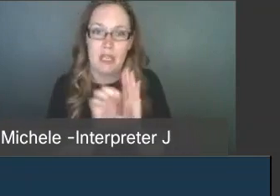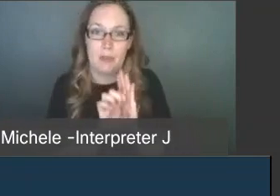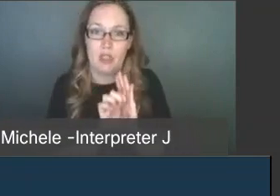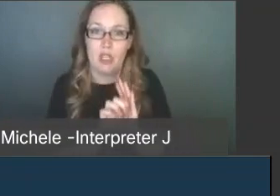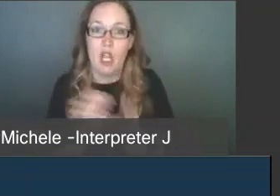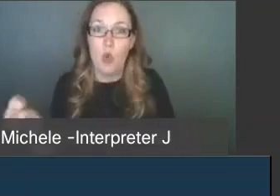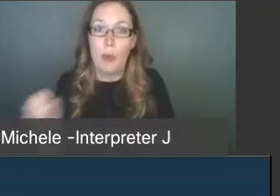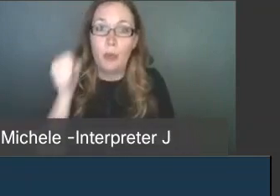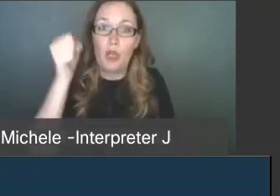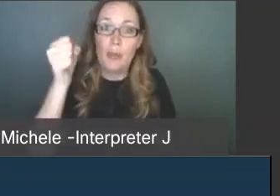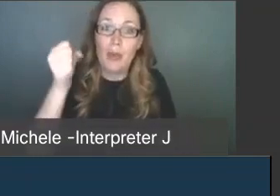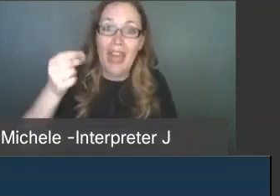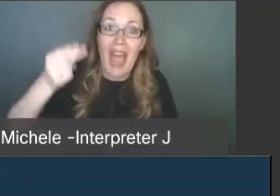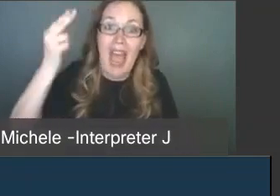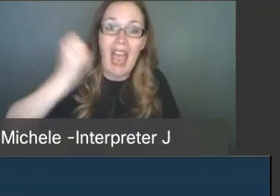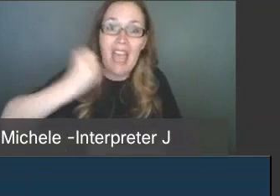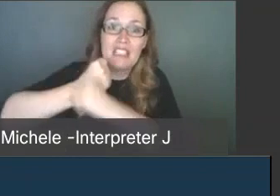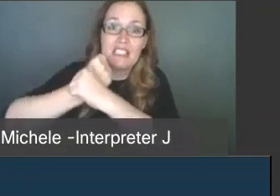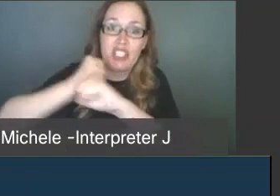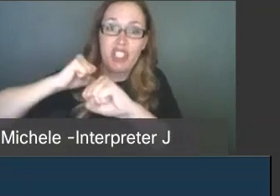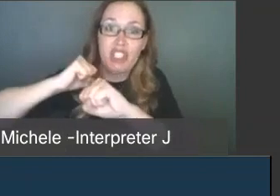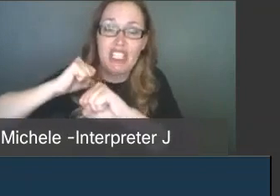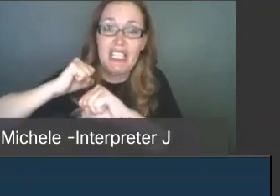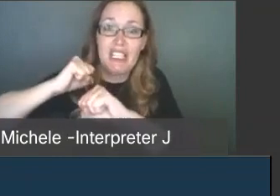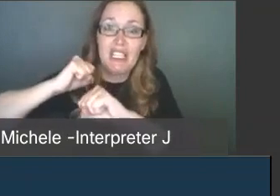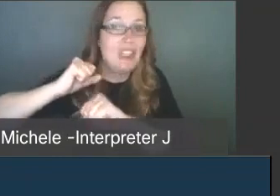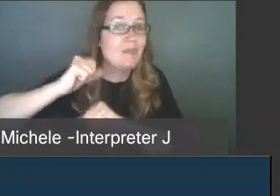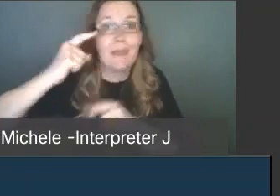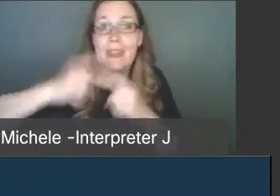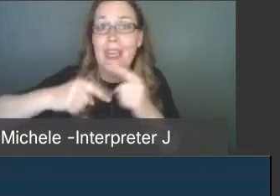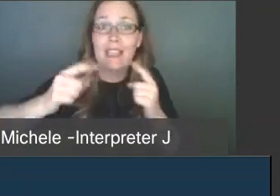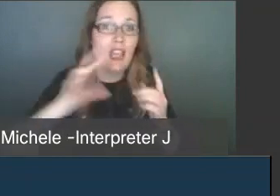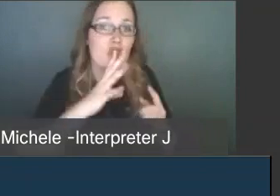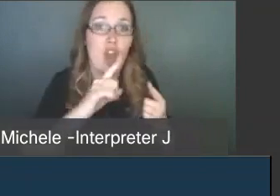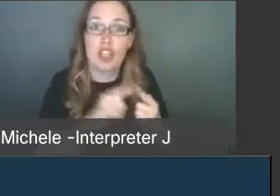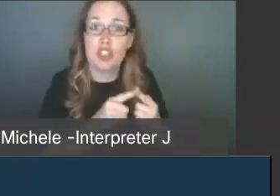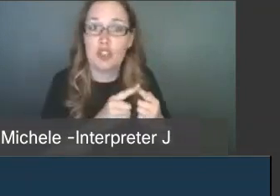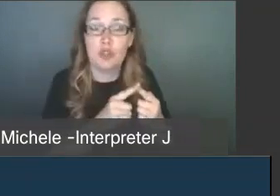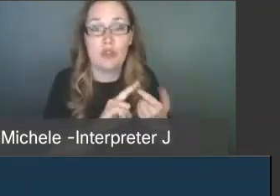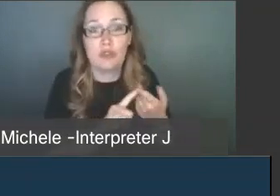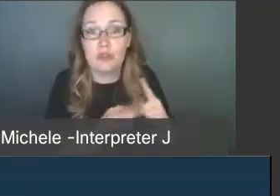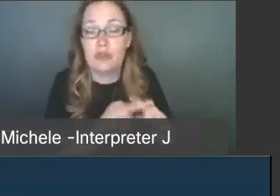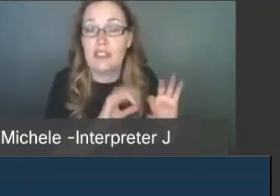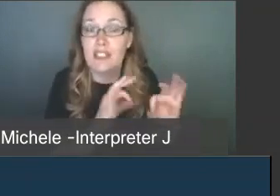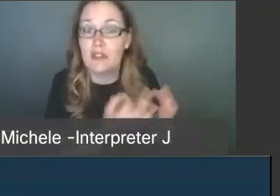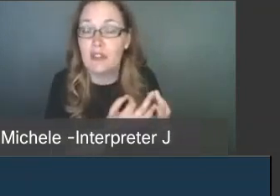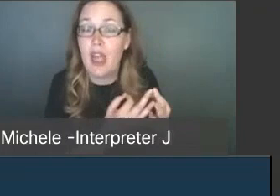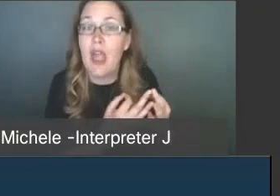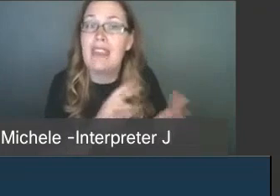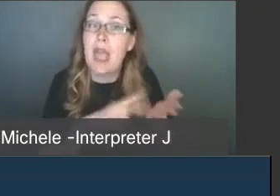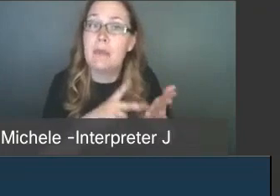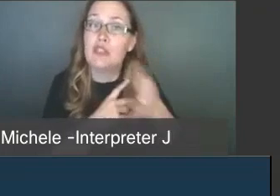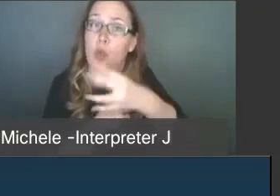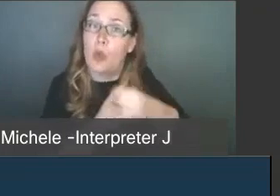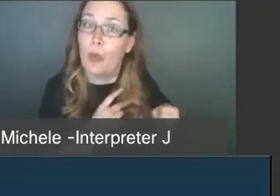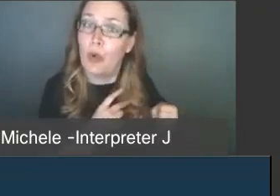security setting where they don't have a lot of contact with family and peers, we might be pulling away what natural social supports they had in